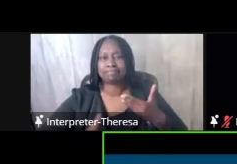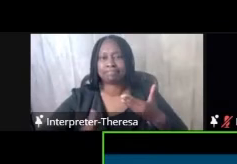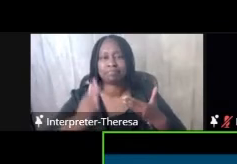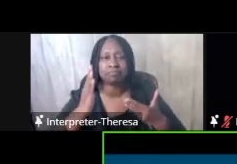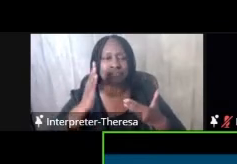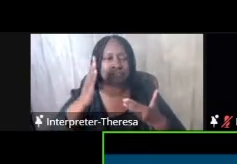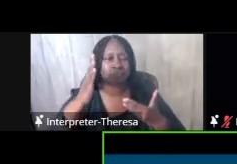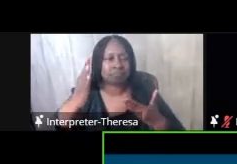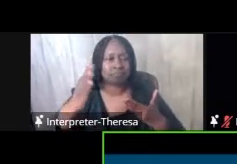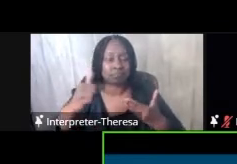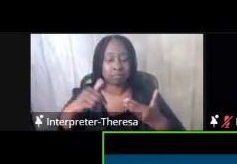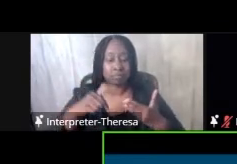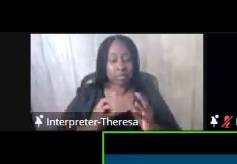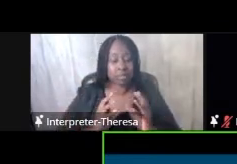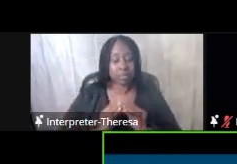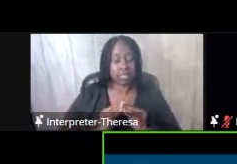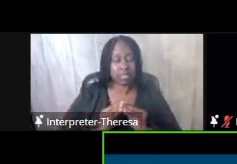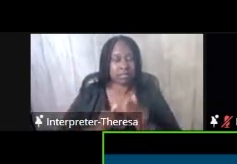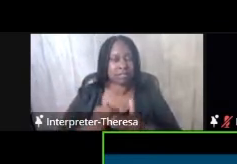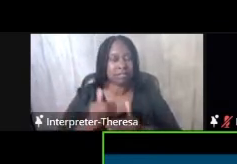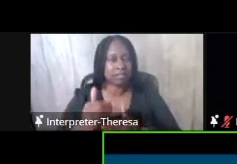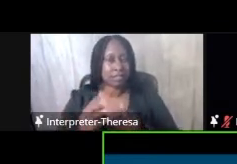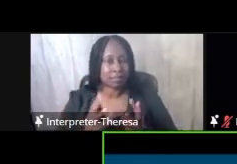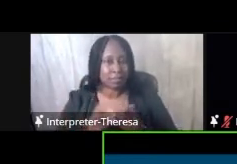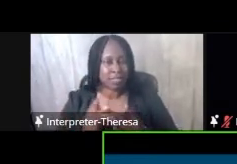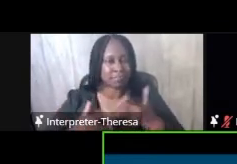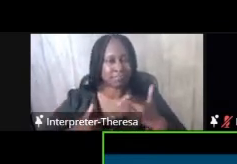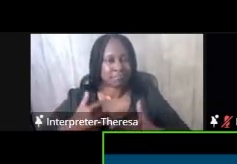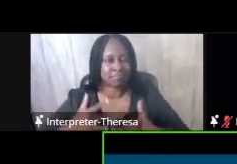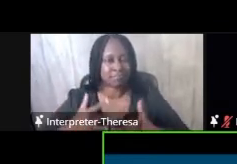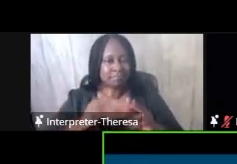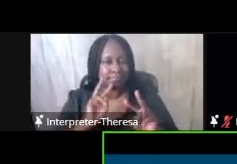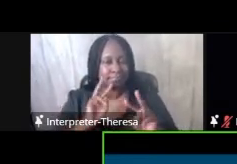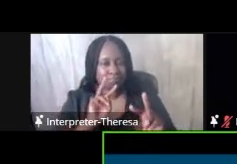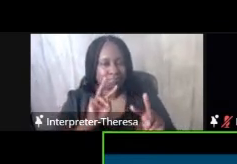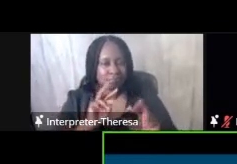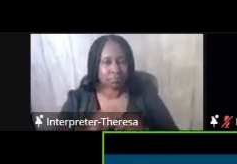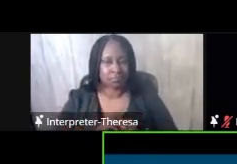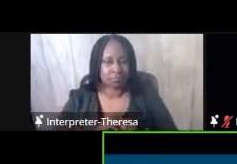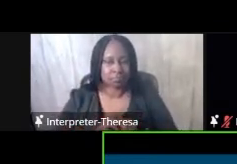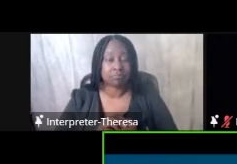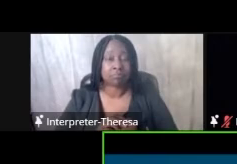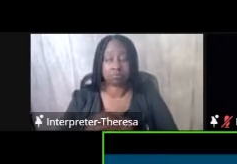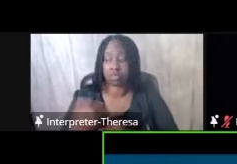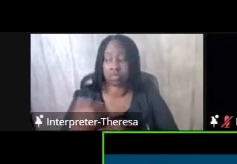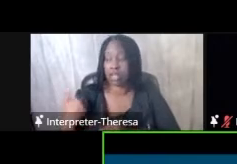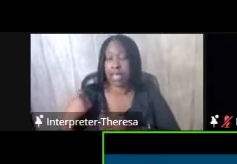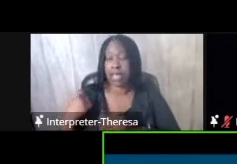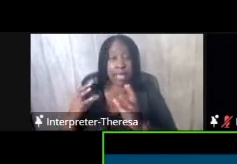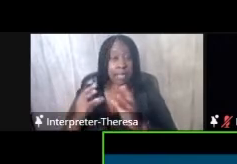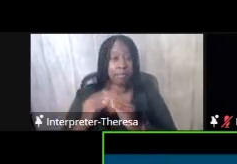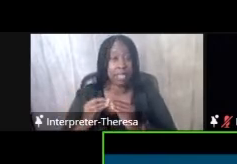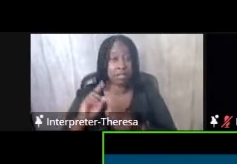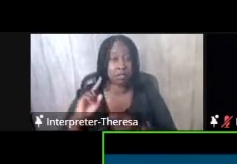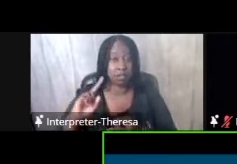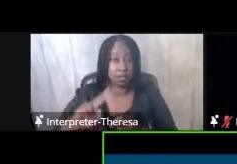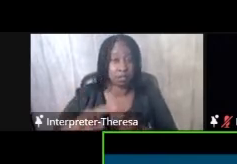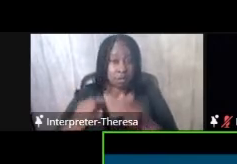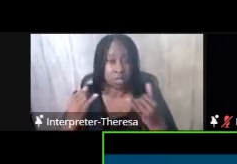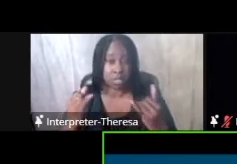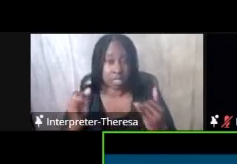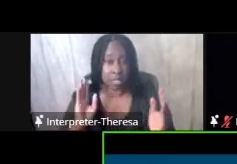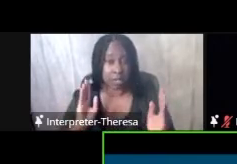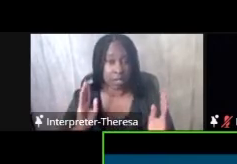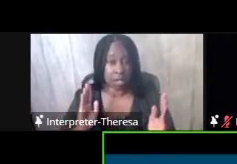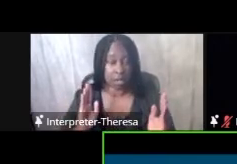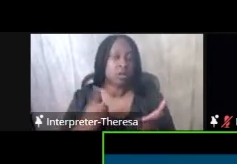over this meeting and next. What we have done since the last meeting is go through, and based on the conversations that we heard